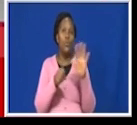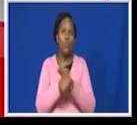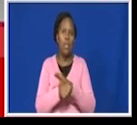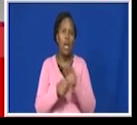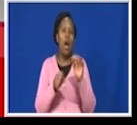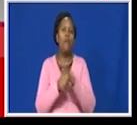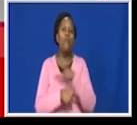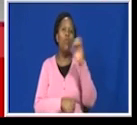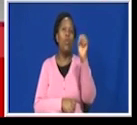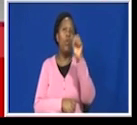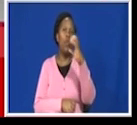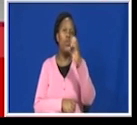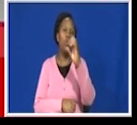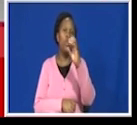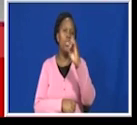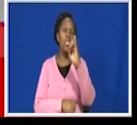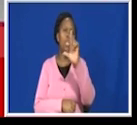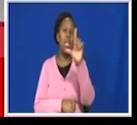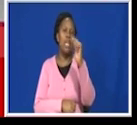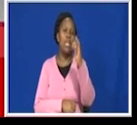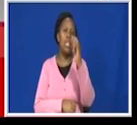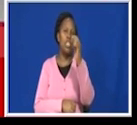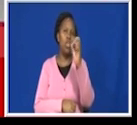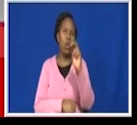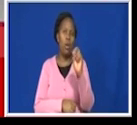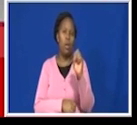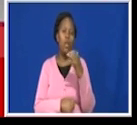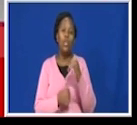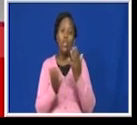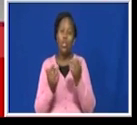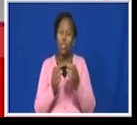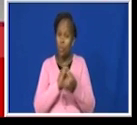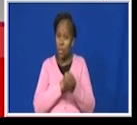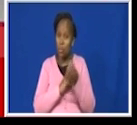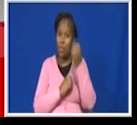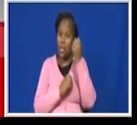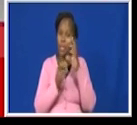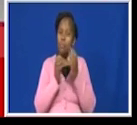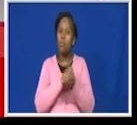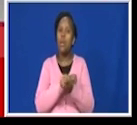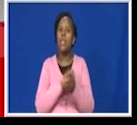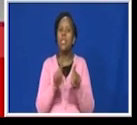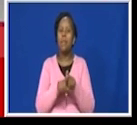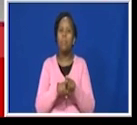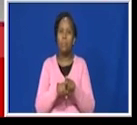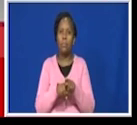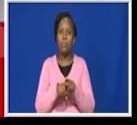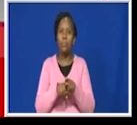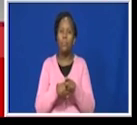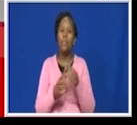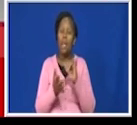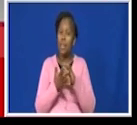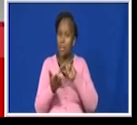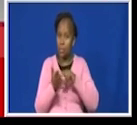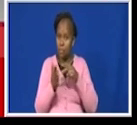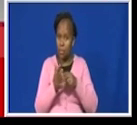a full or to go a full oscillation. Now you need to interpret that. Now that